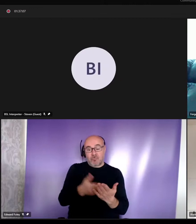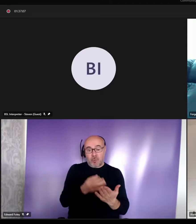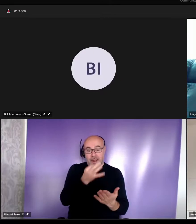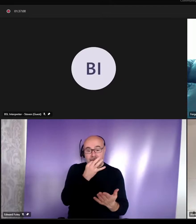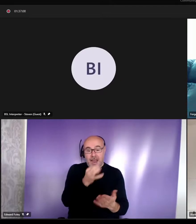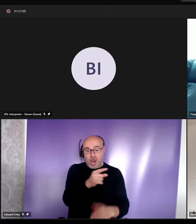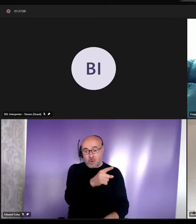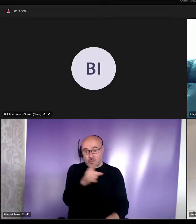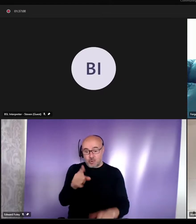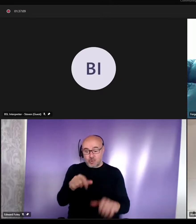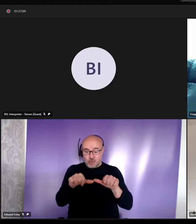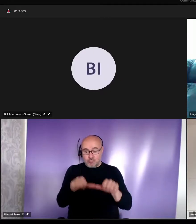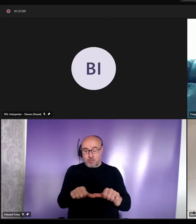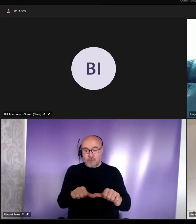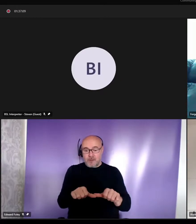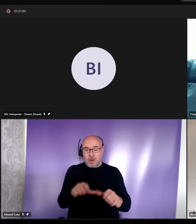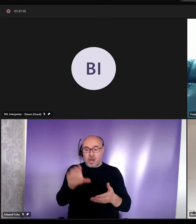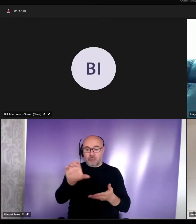a grant of